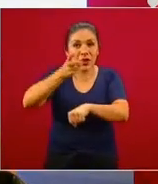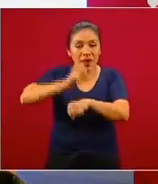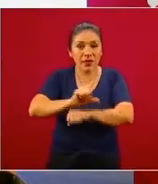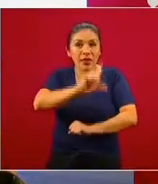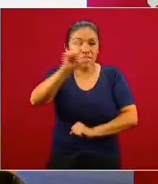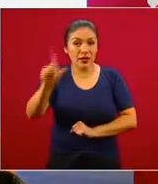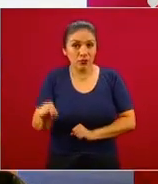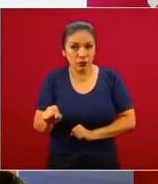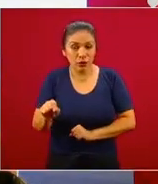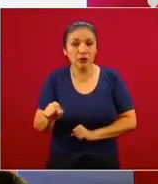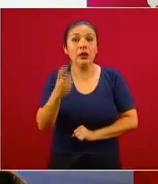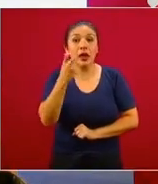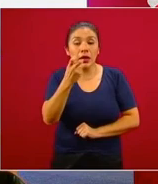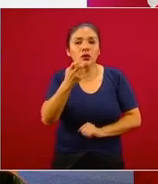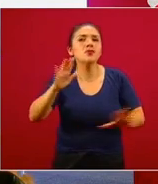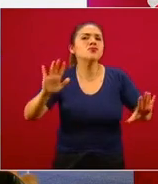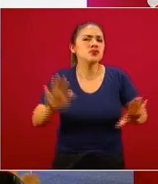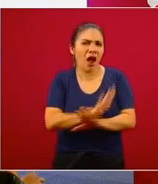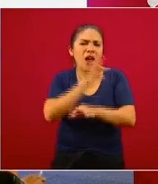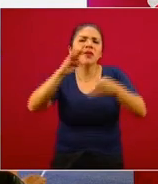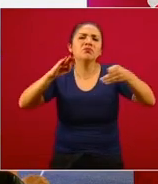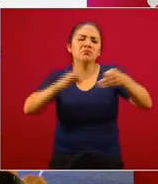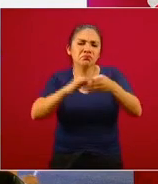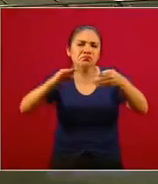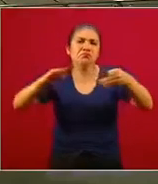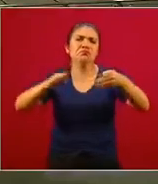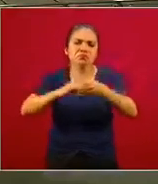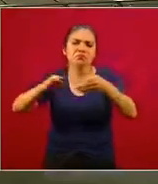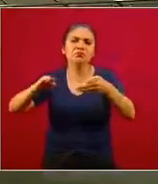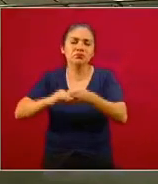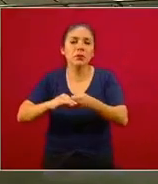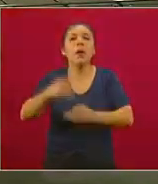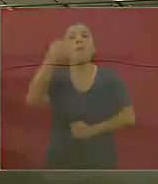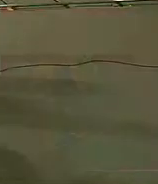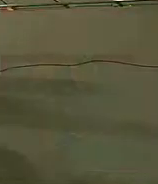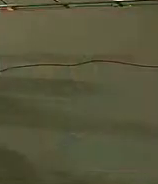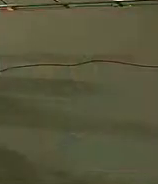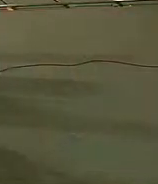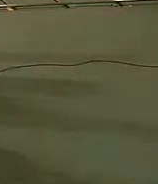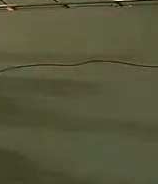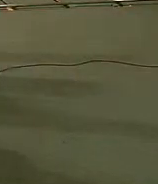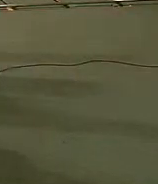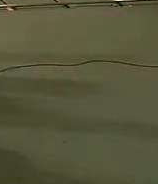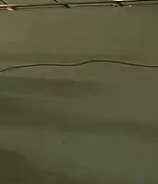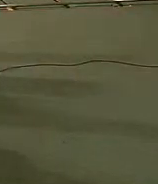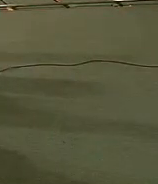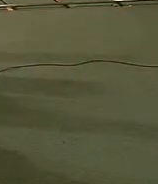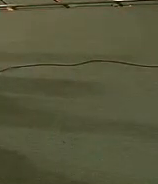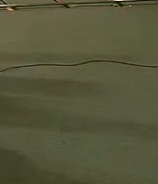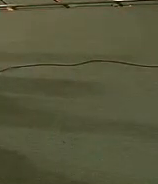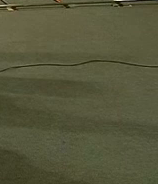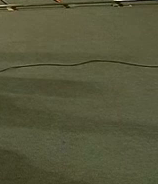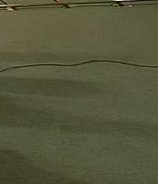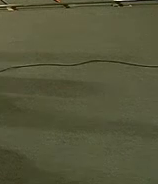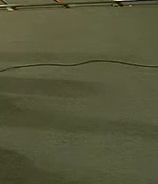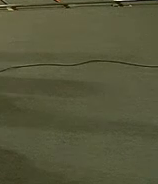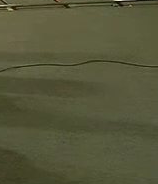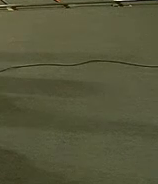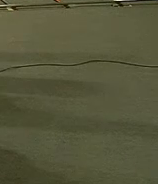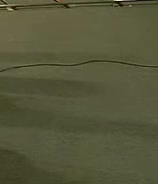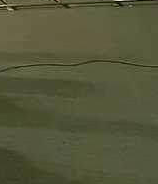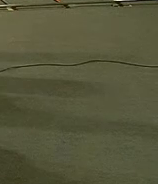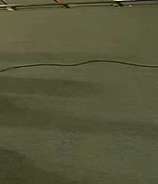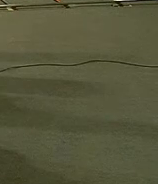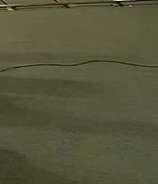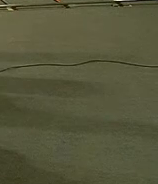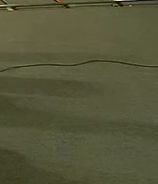happening and will continue to happen over the next few weeks is updated constantly to